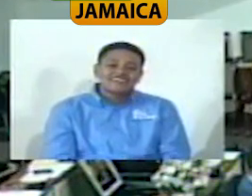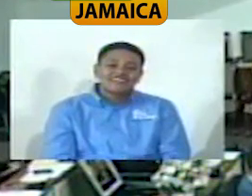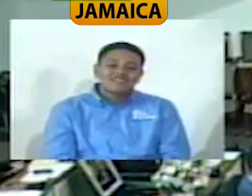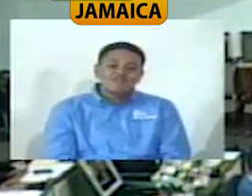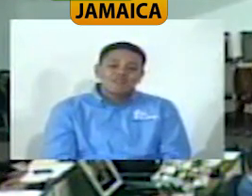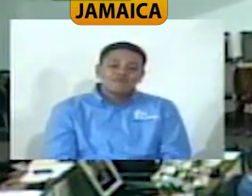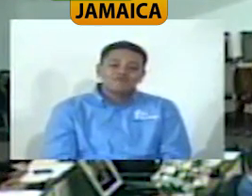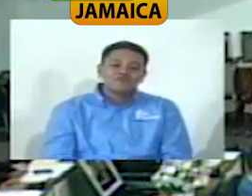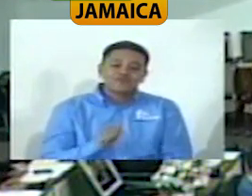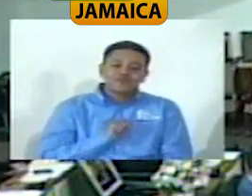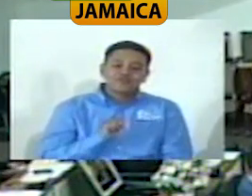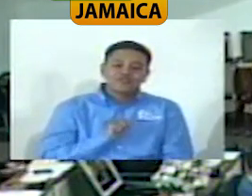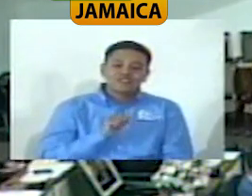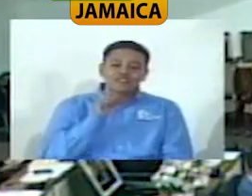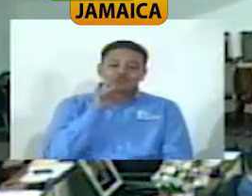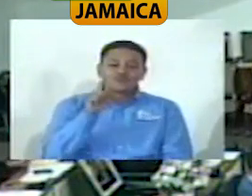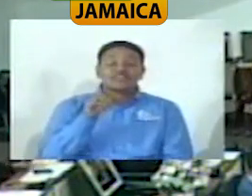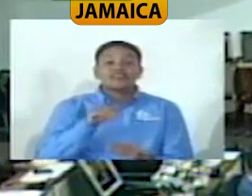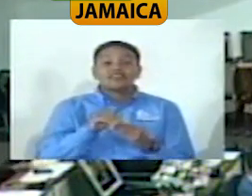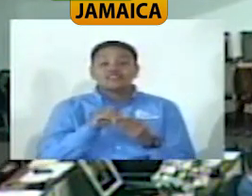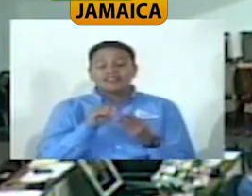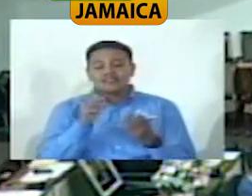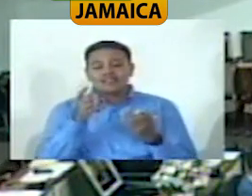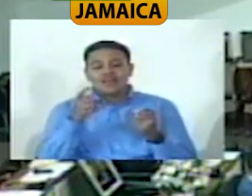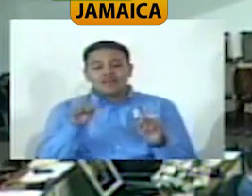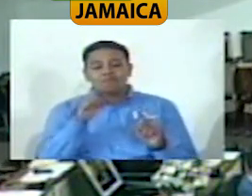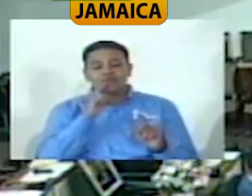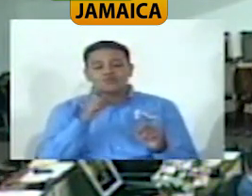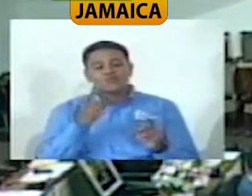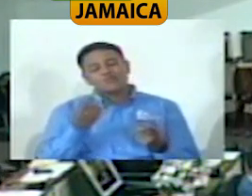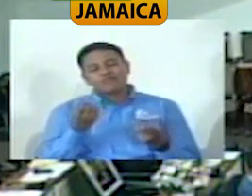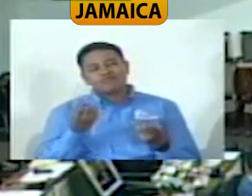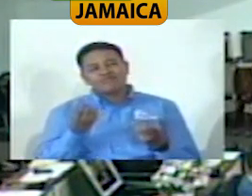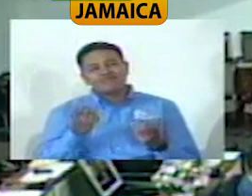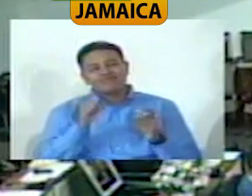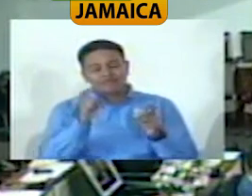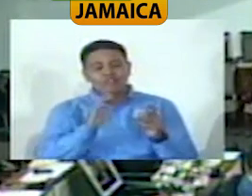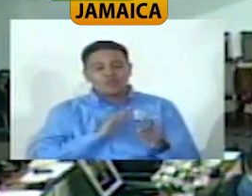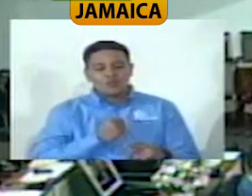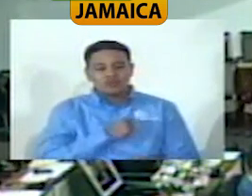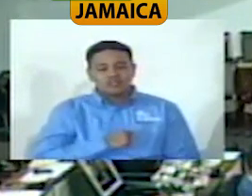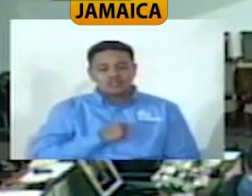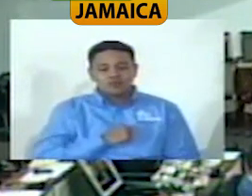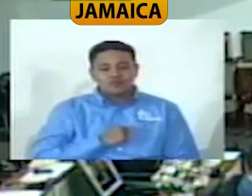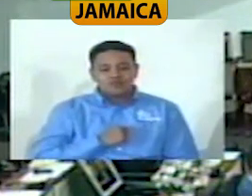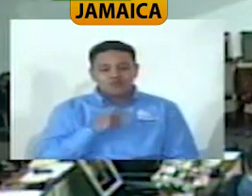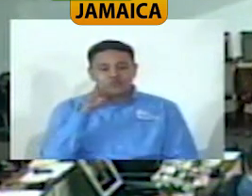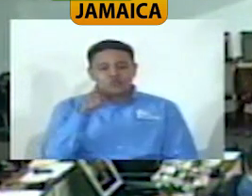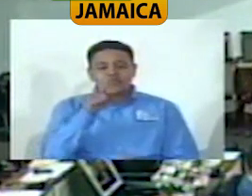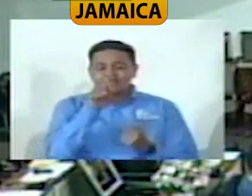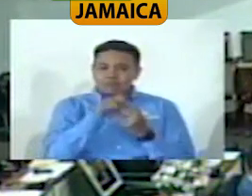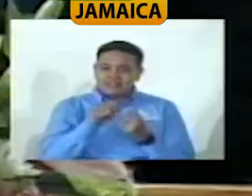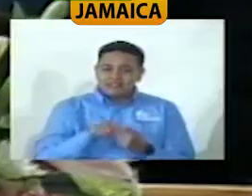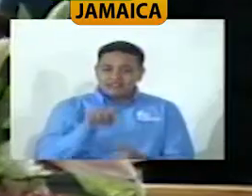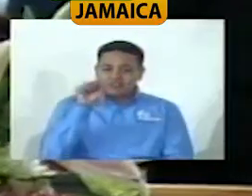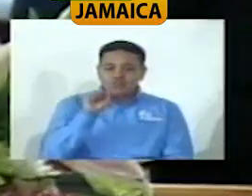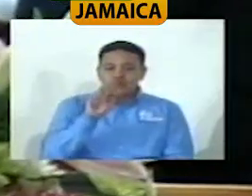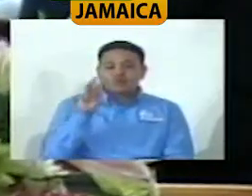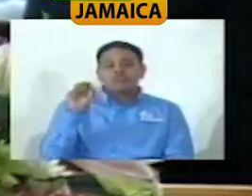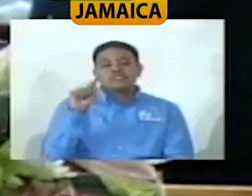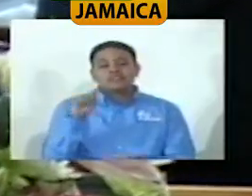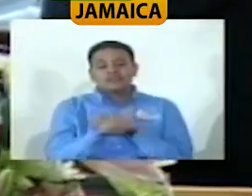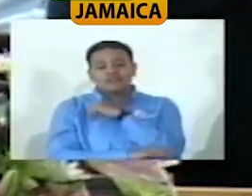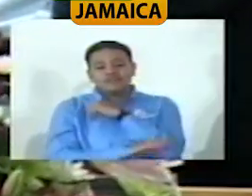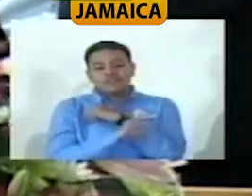And I would like, in passing, to extend our sympathies and condolences to you on the passing of